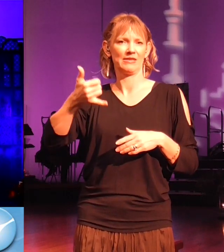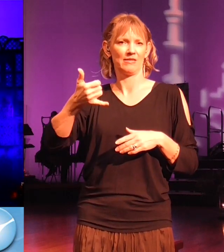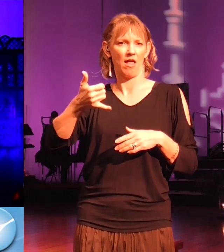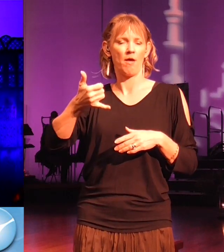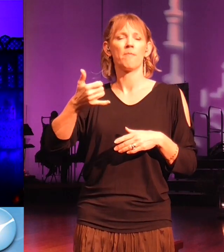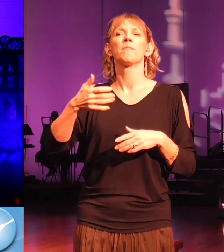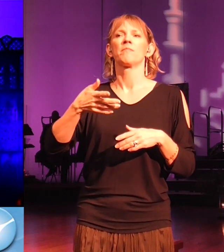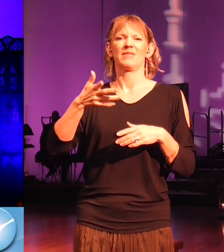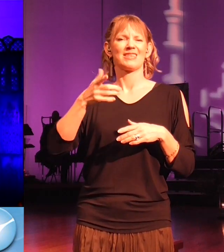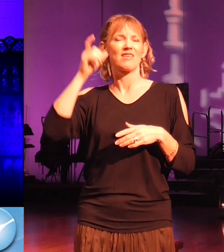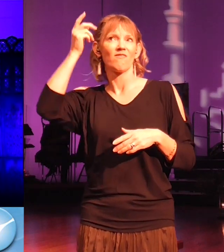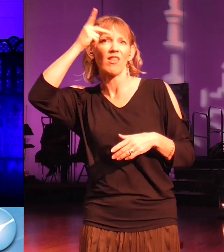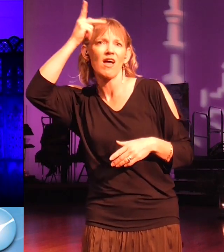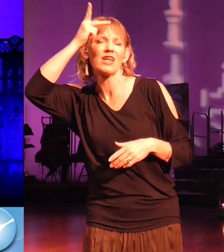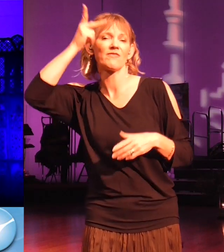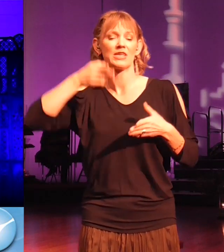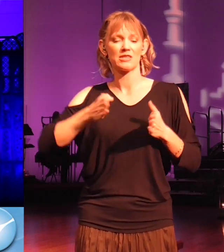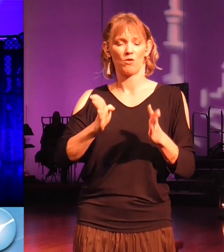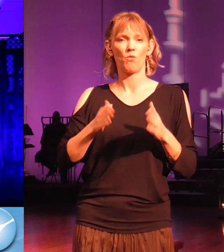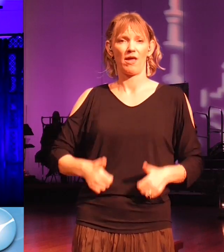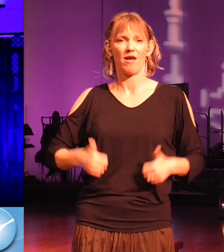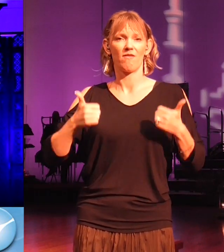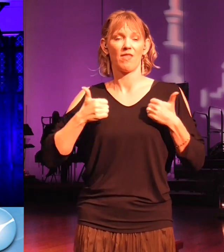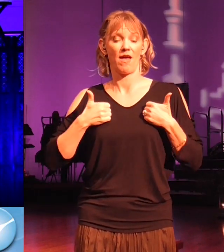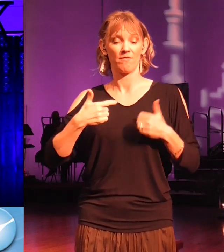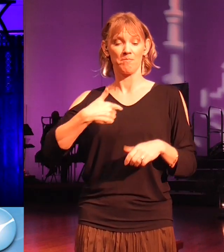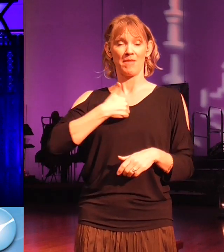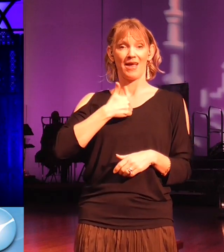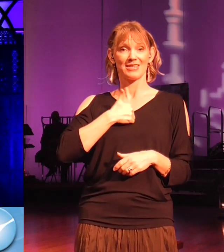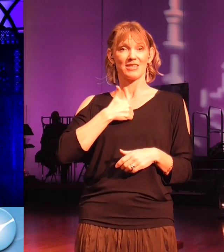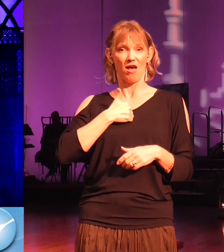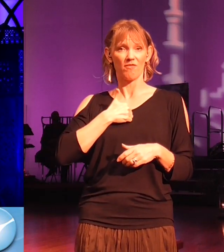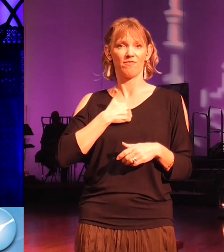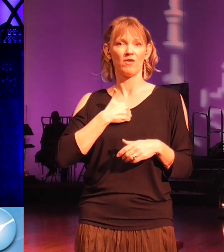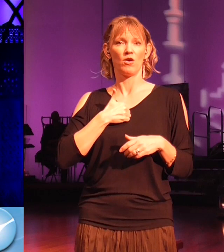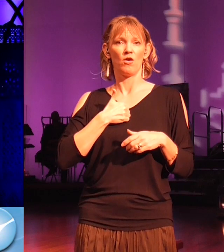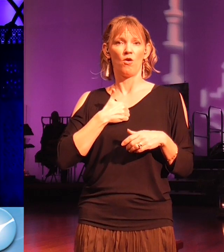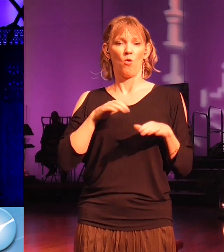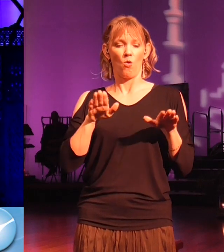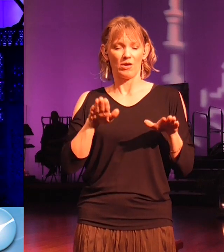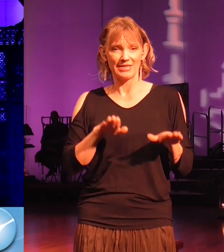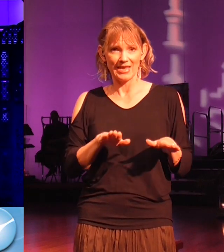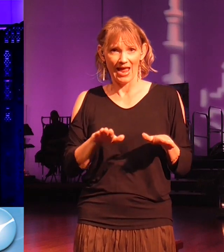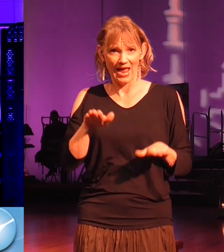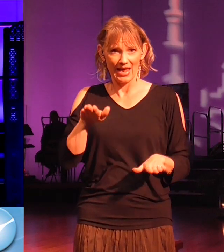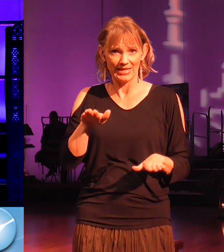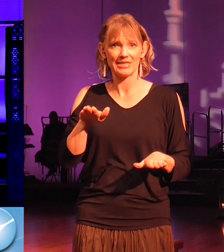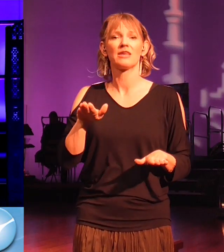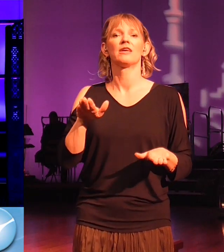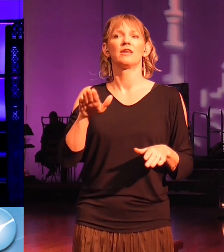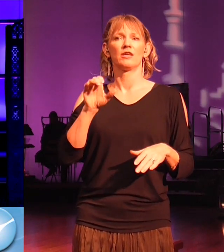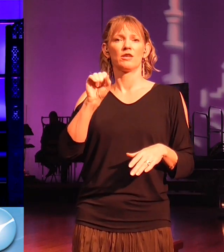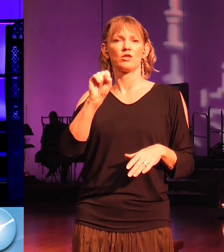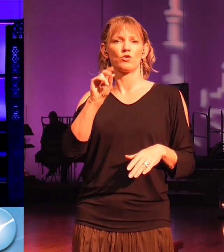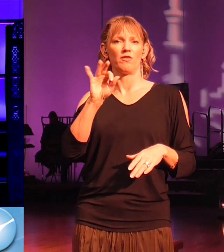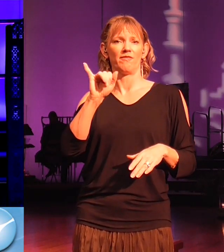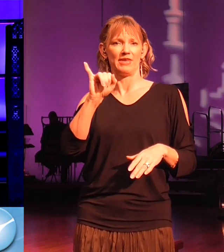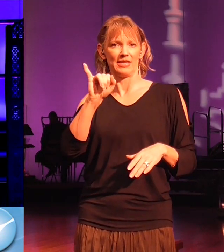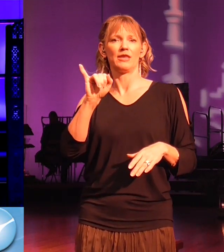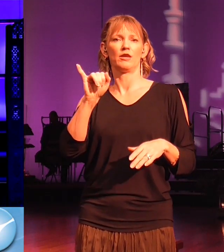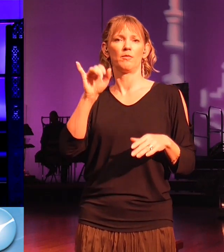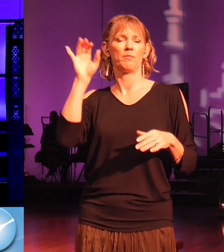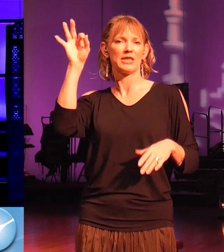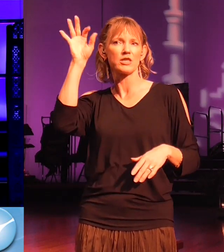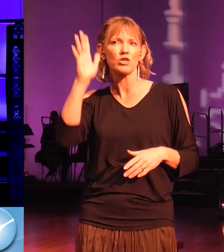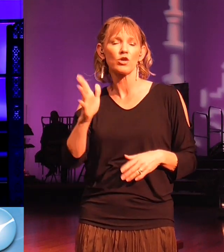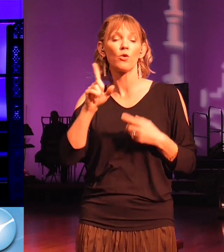of life. And I am an ordained Sufi minister as well. And when we practice in community or